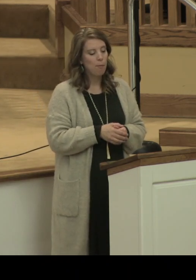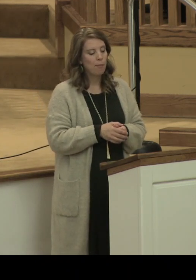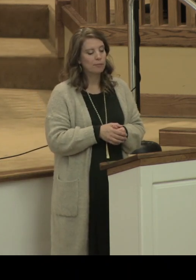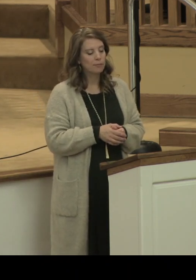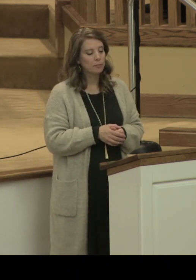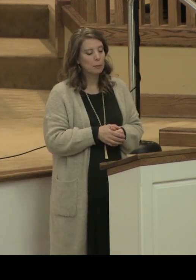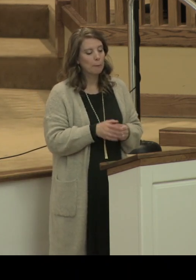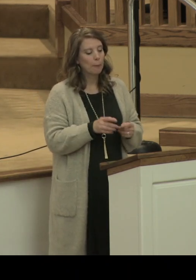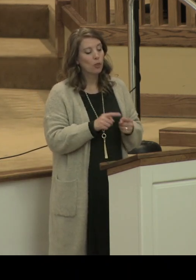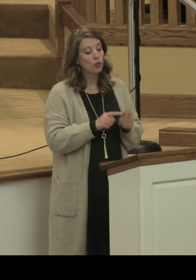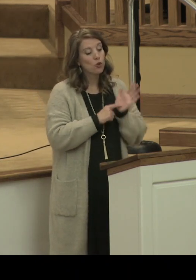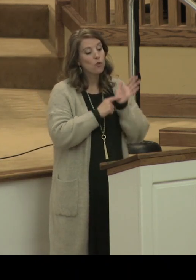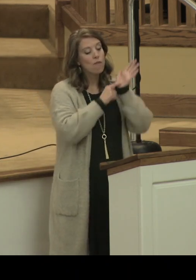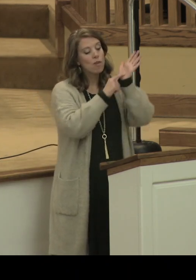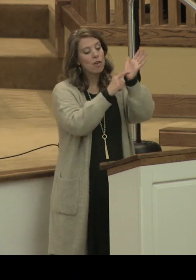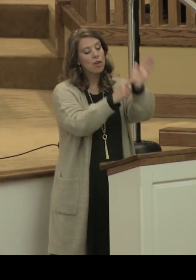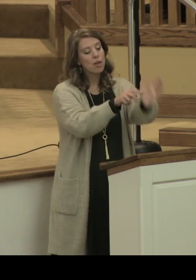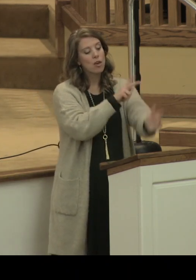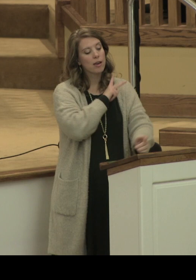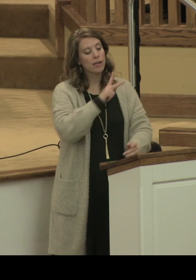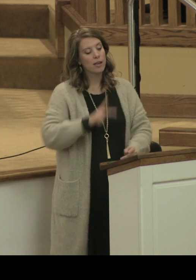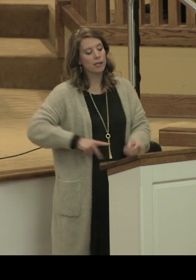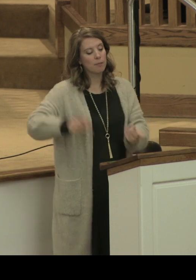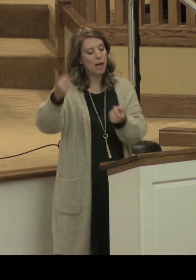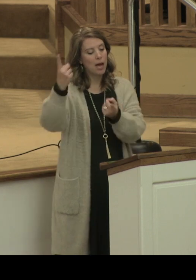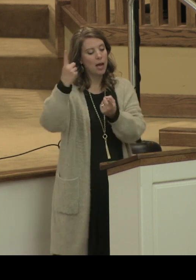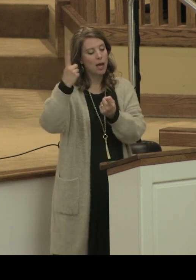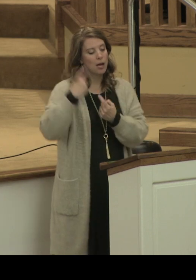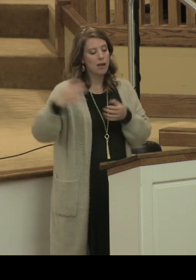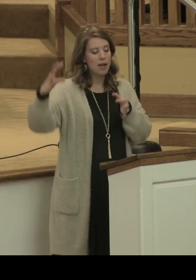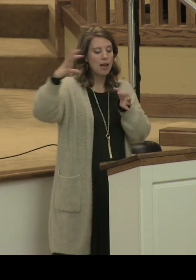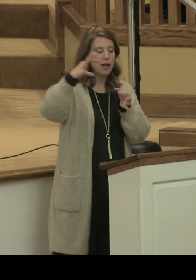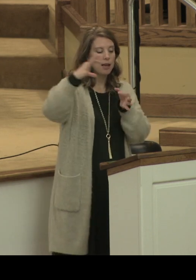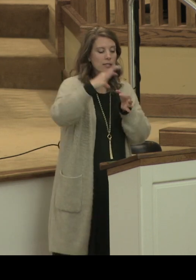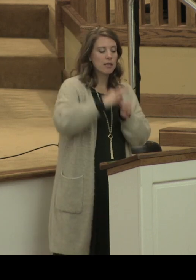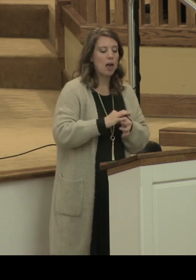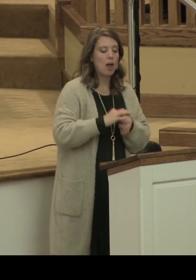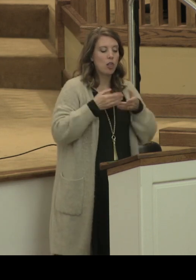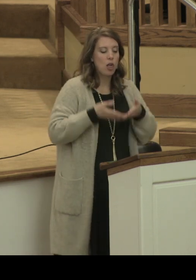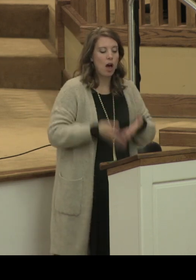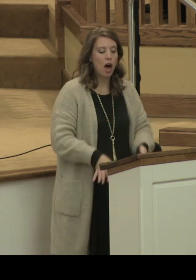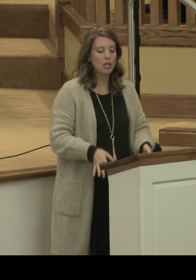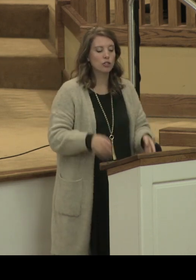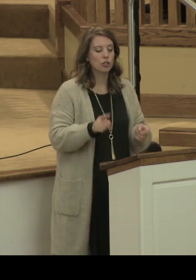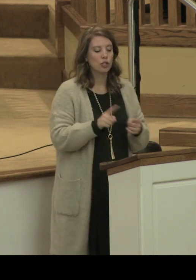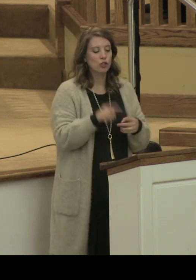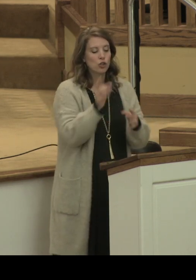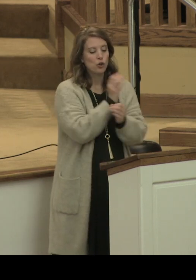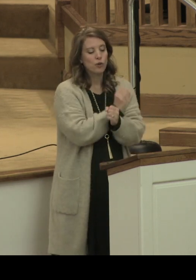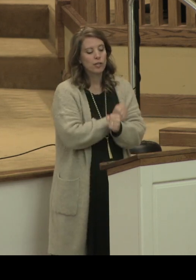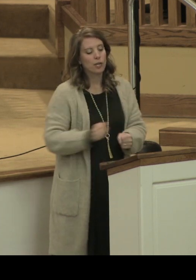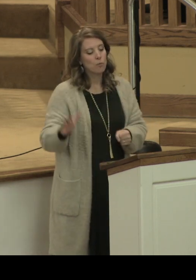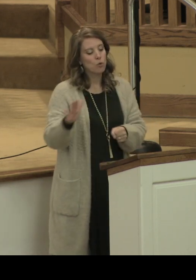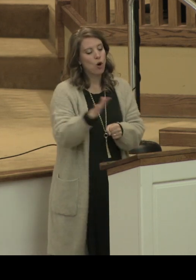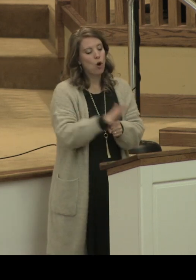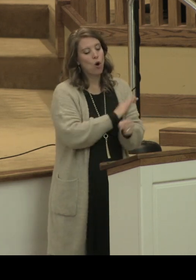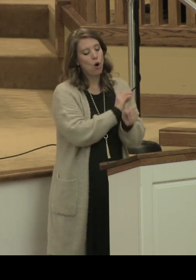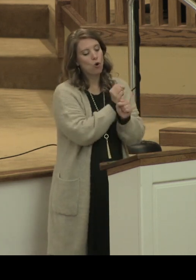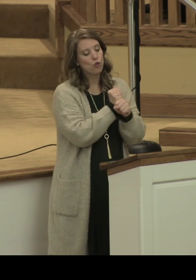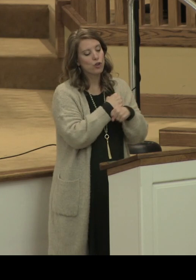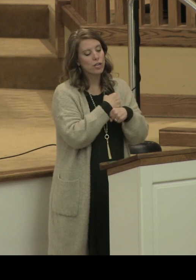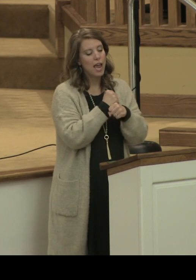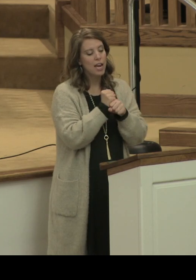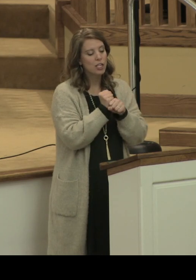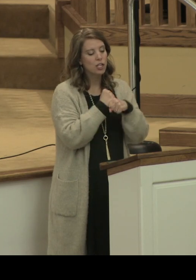to reveal the kingdom coming and to reconcile the lost, to redeem the